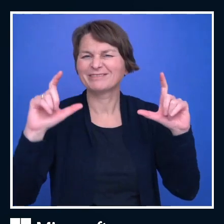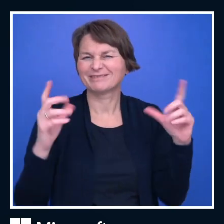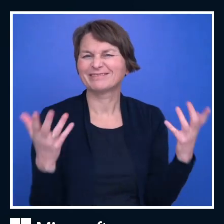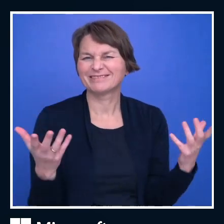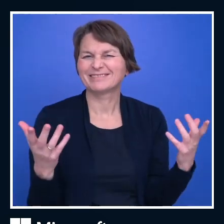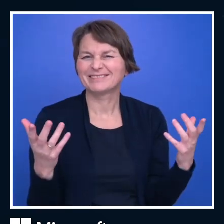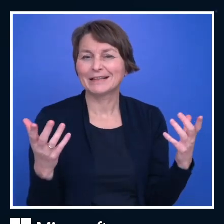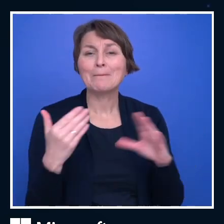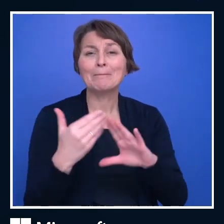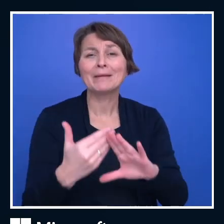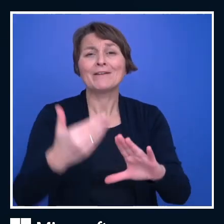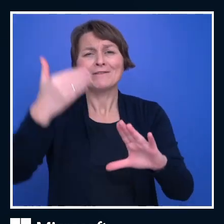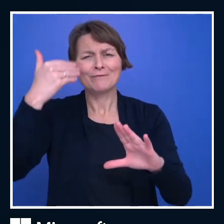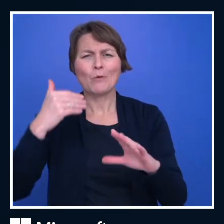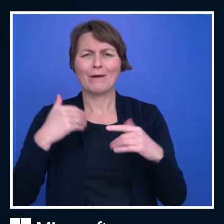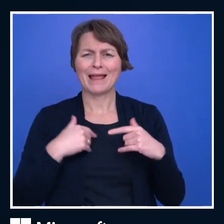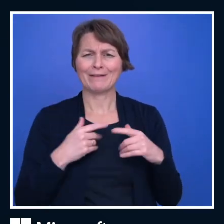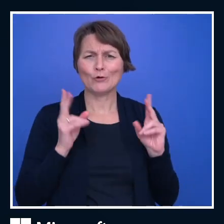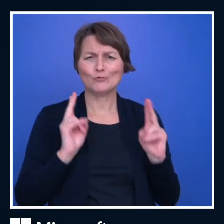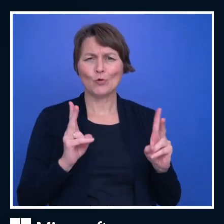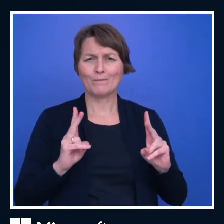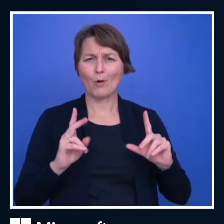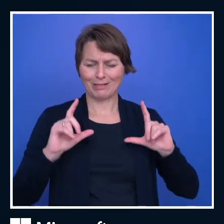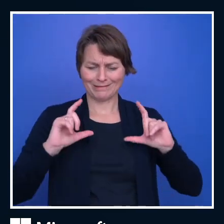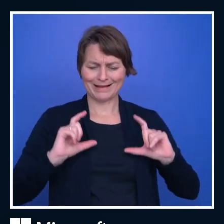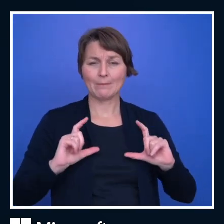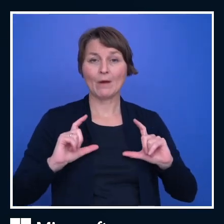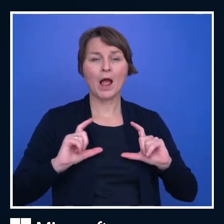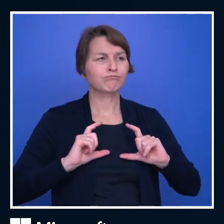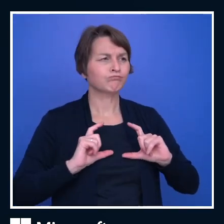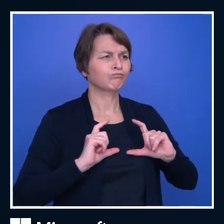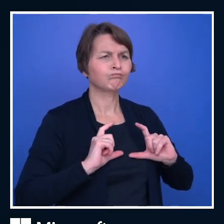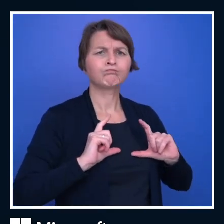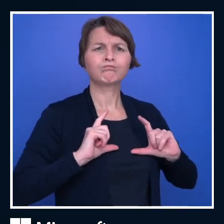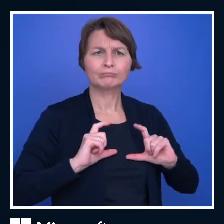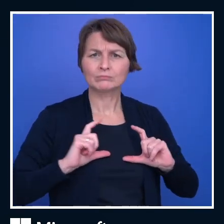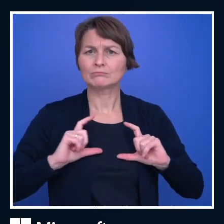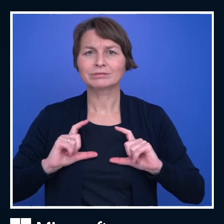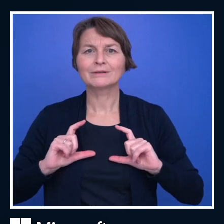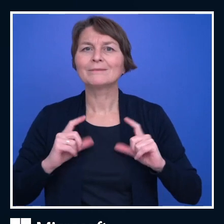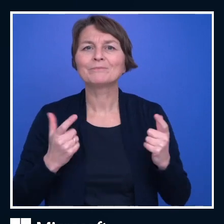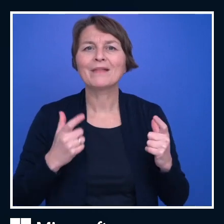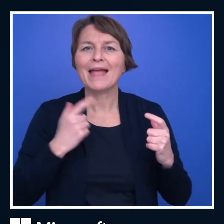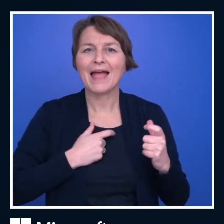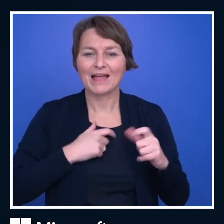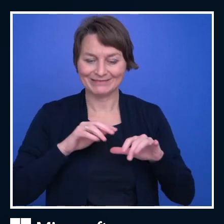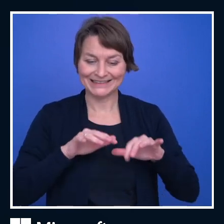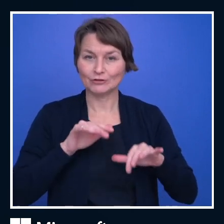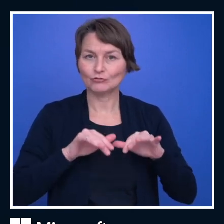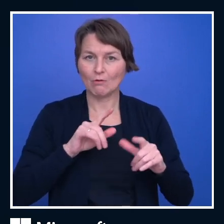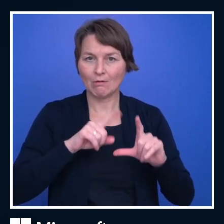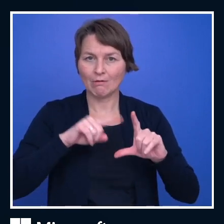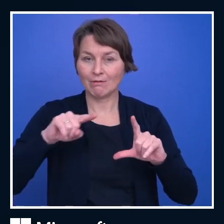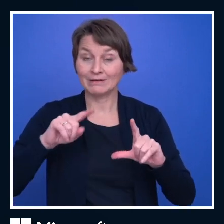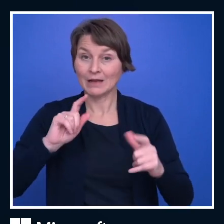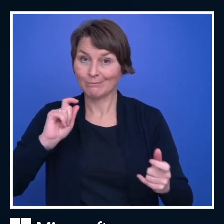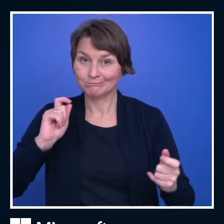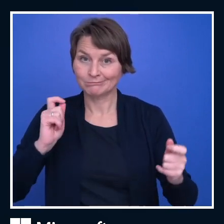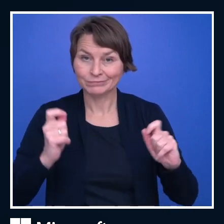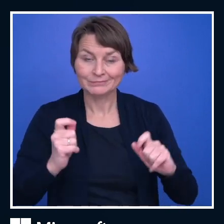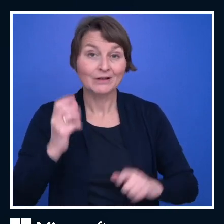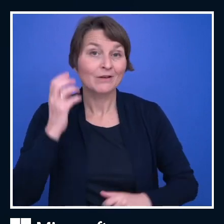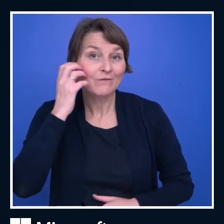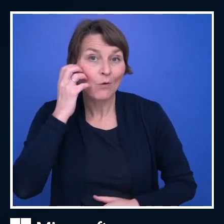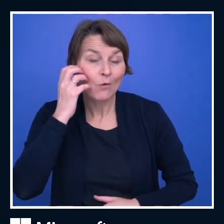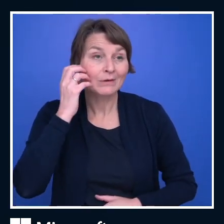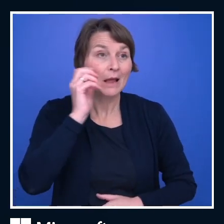classic camera, and we just print the pictures. So there's nothing digitally about it. But then we started scanning. Then we had a phone where we could take